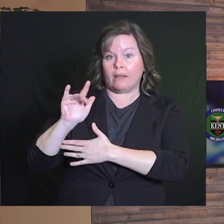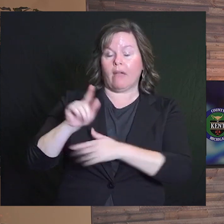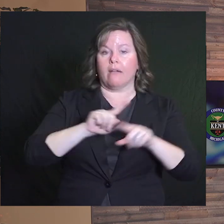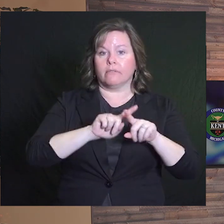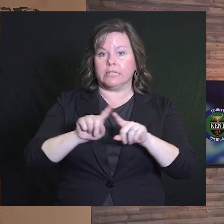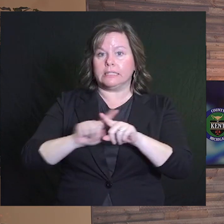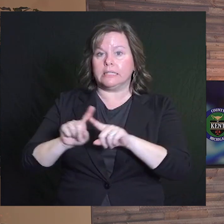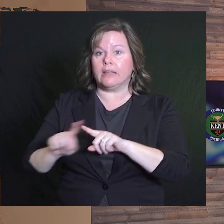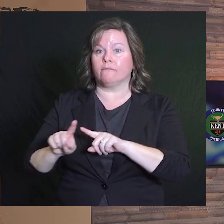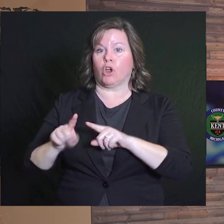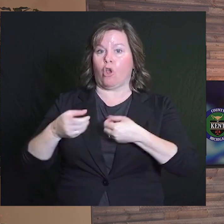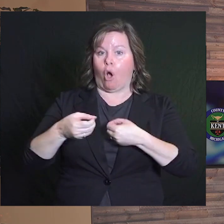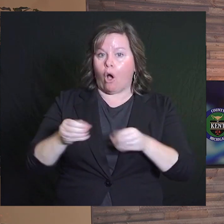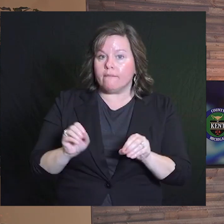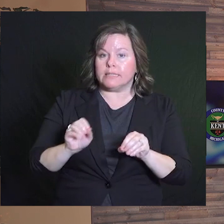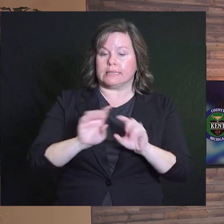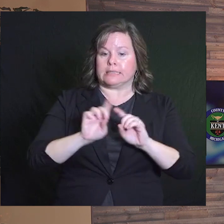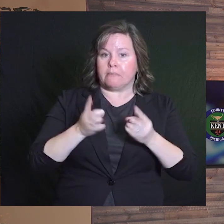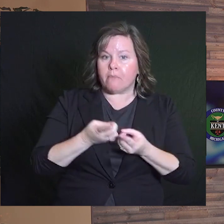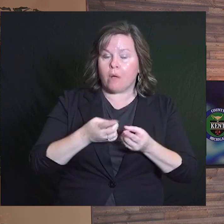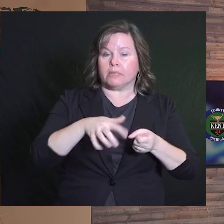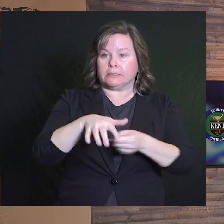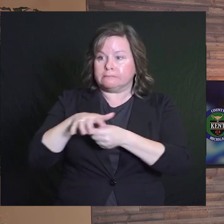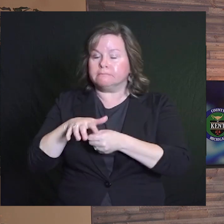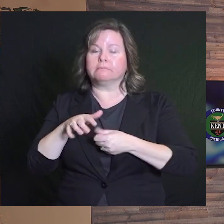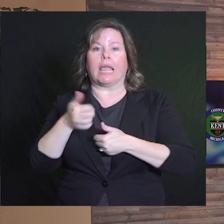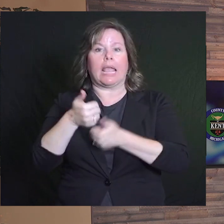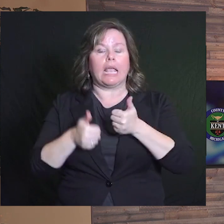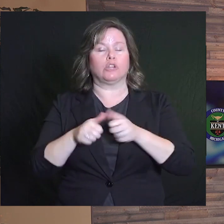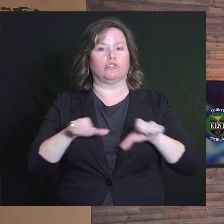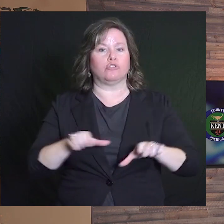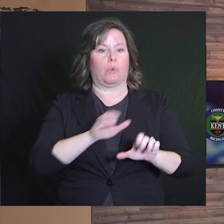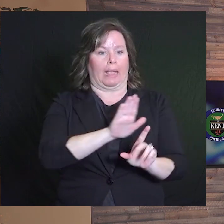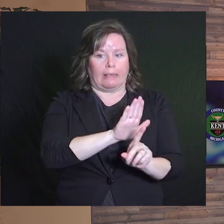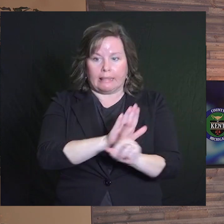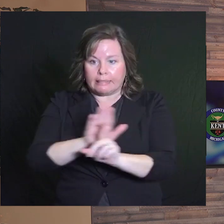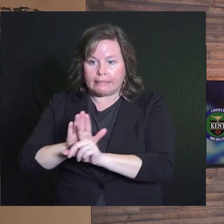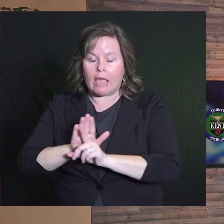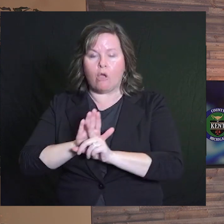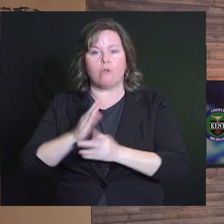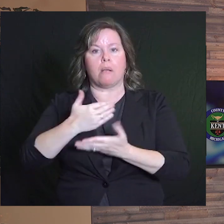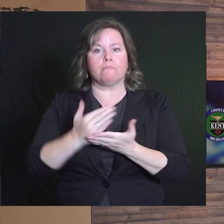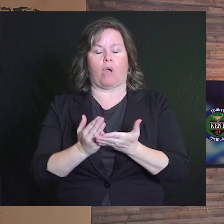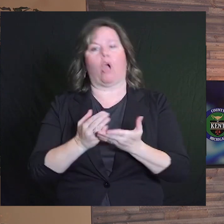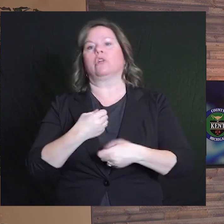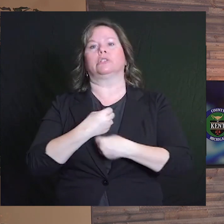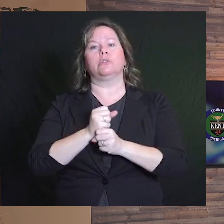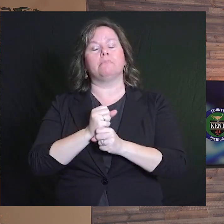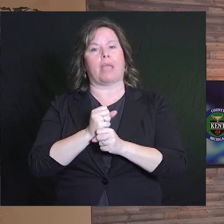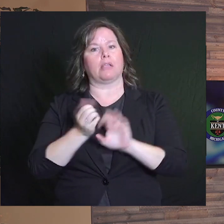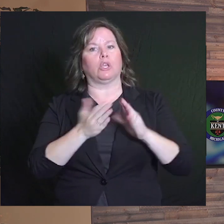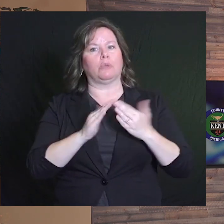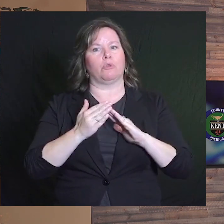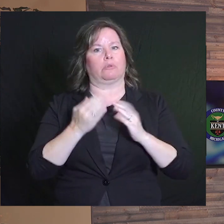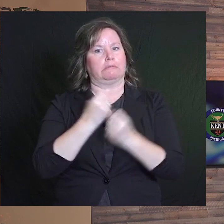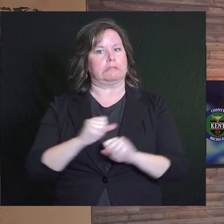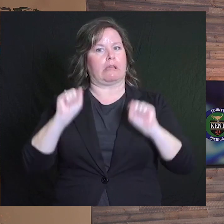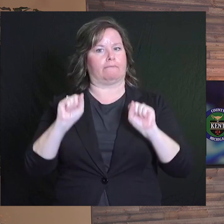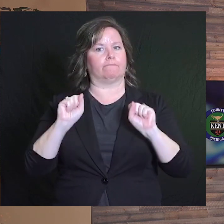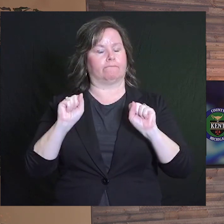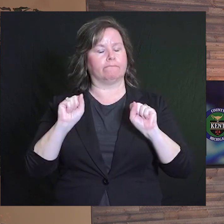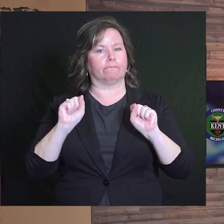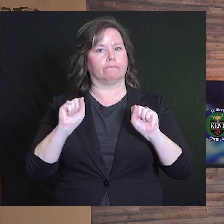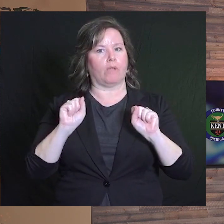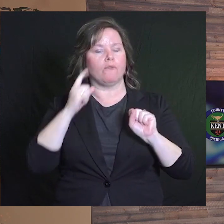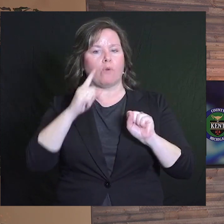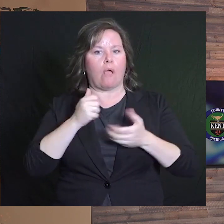County, all of whom are doing their part in their own ways to make our community as safe as possible and to get as many people through